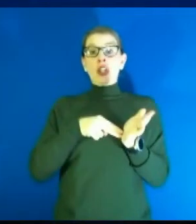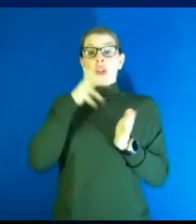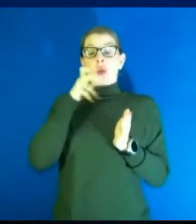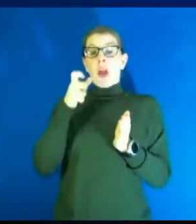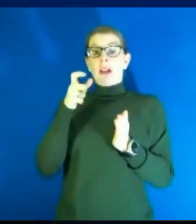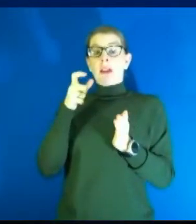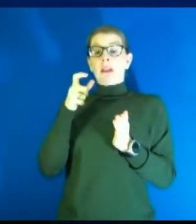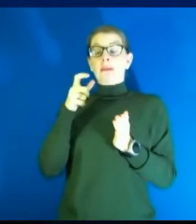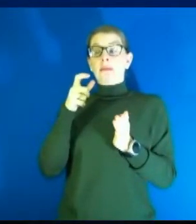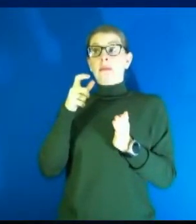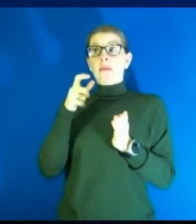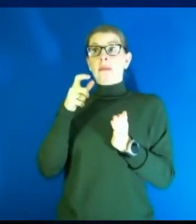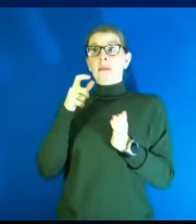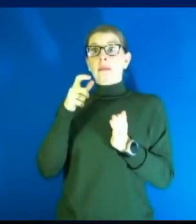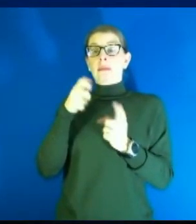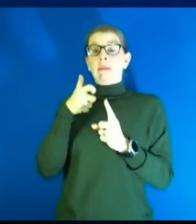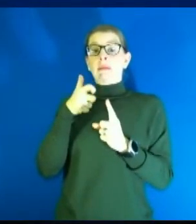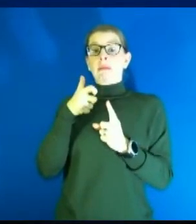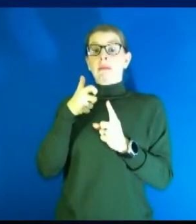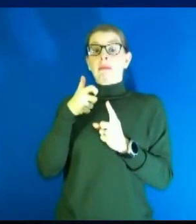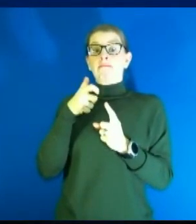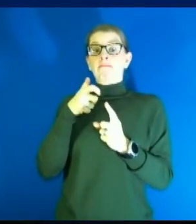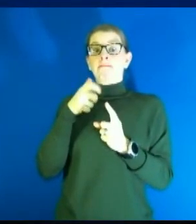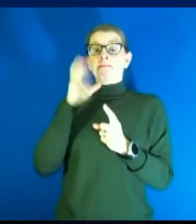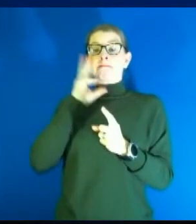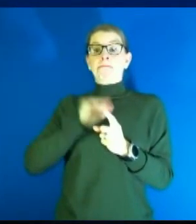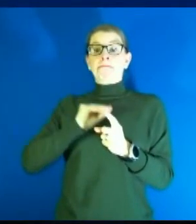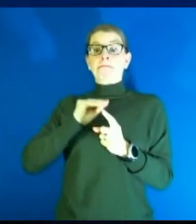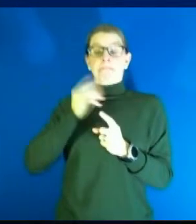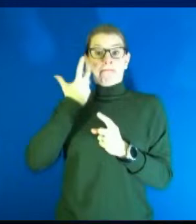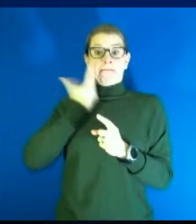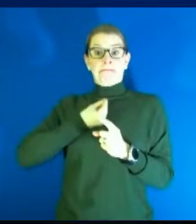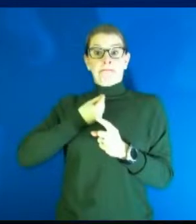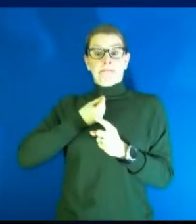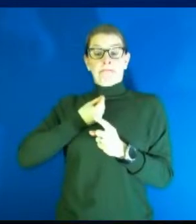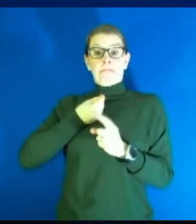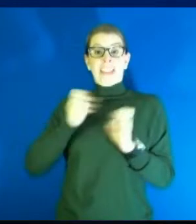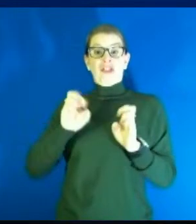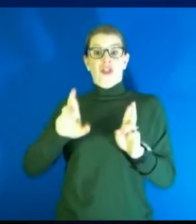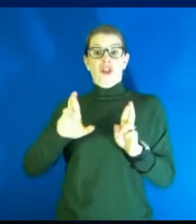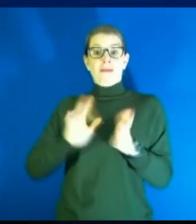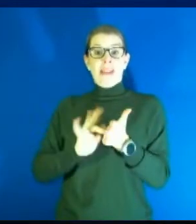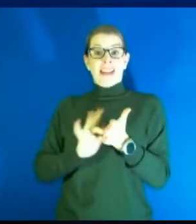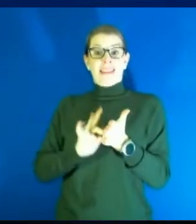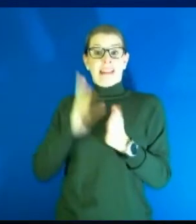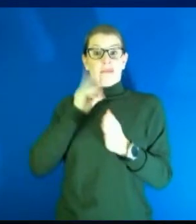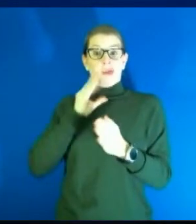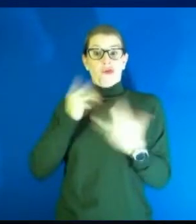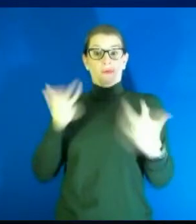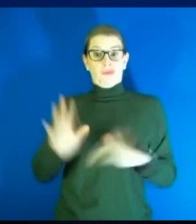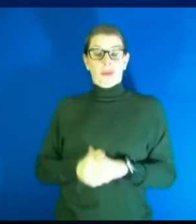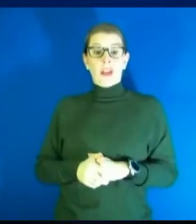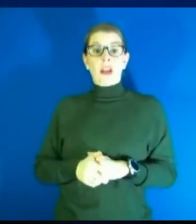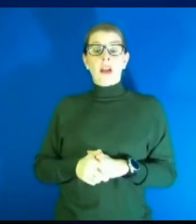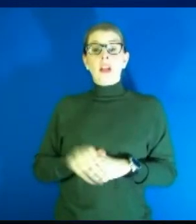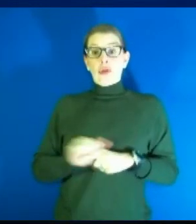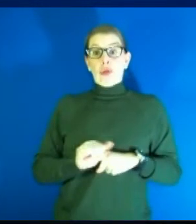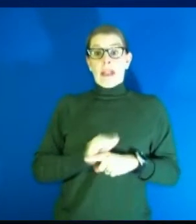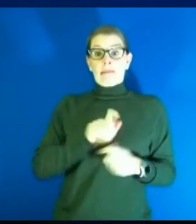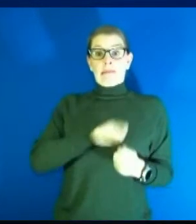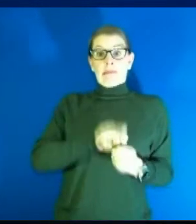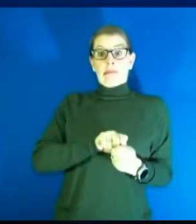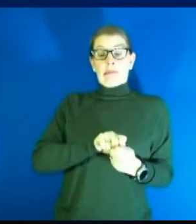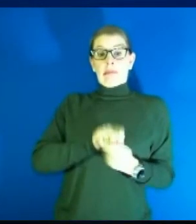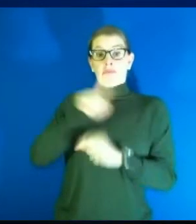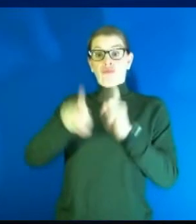who's had a significant amount of emergency medicine experience and actually has to have enough experience to be trained specifically to do